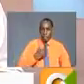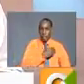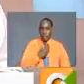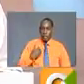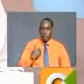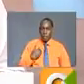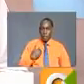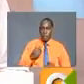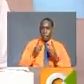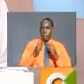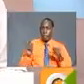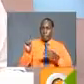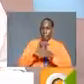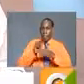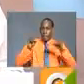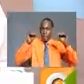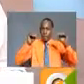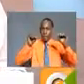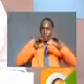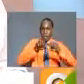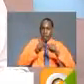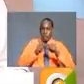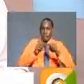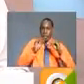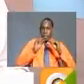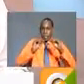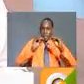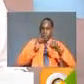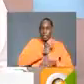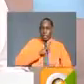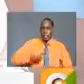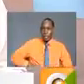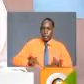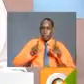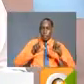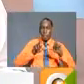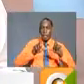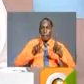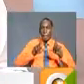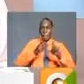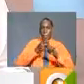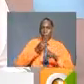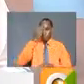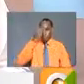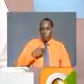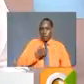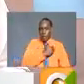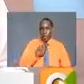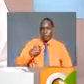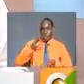catechist, a trained and qualified holder of a teacher of religion certificate from the Catholic